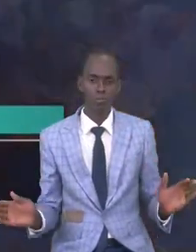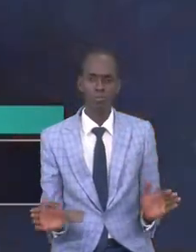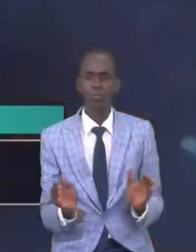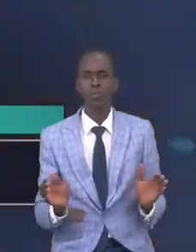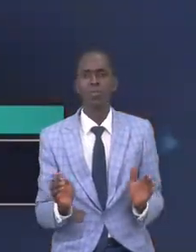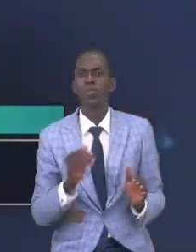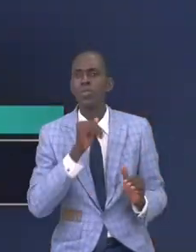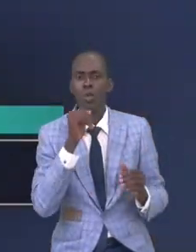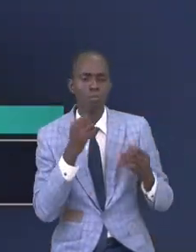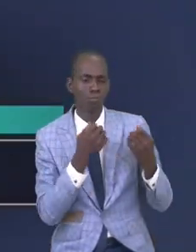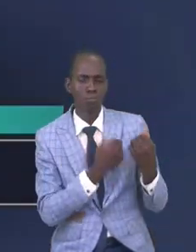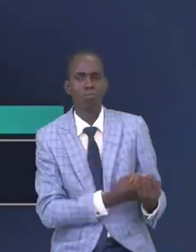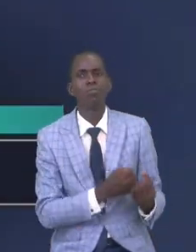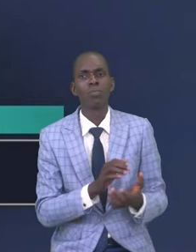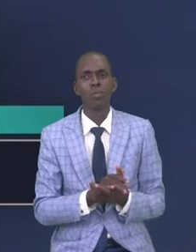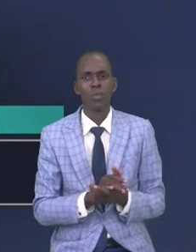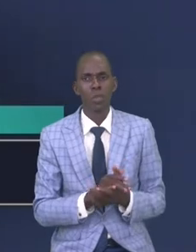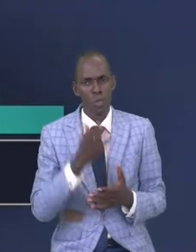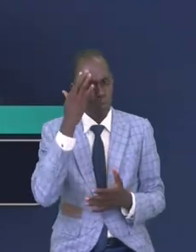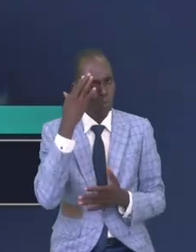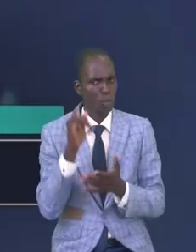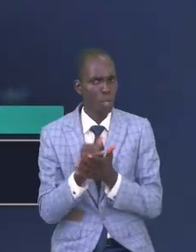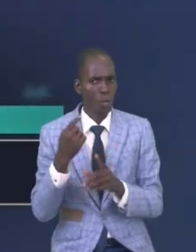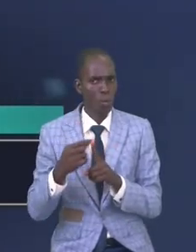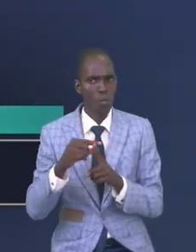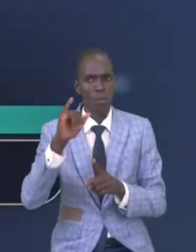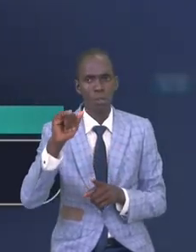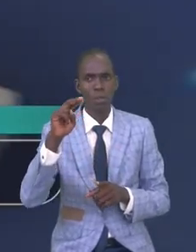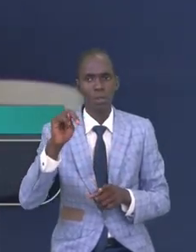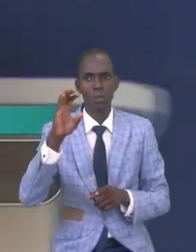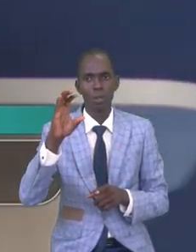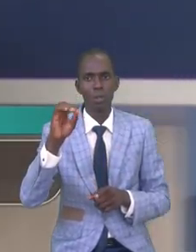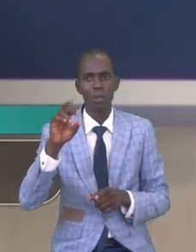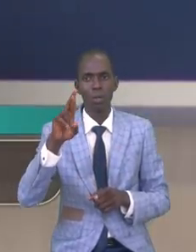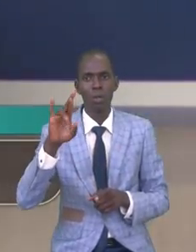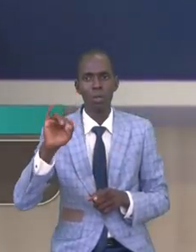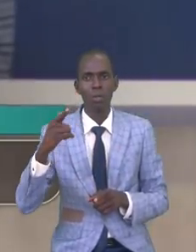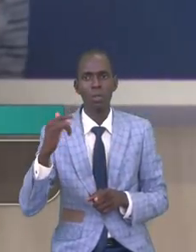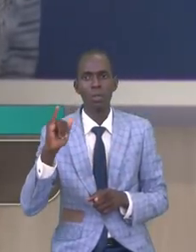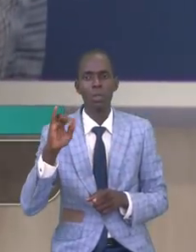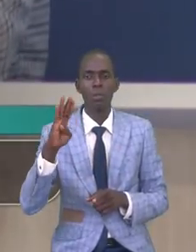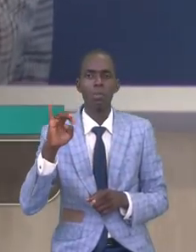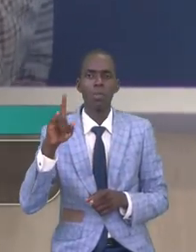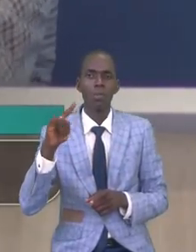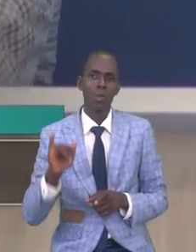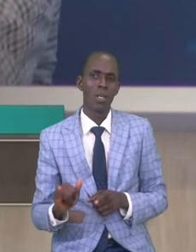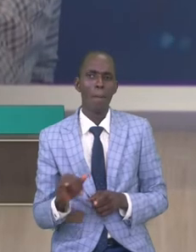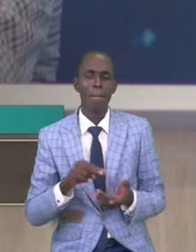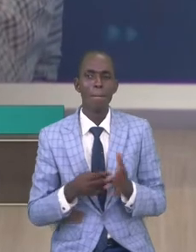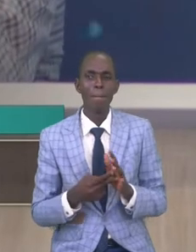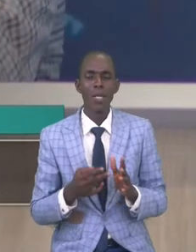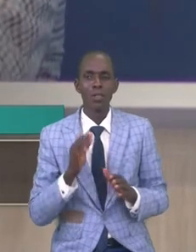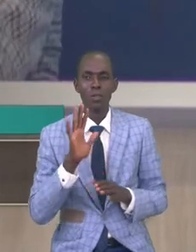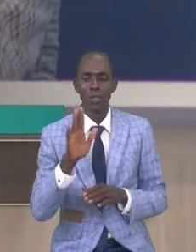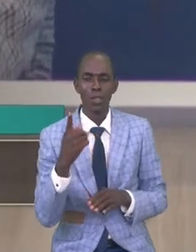That's a big one. I'm sure you know it. It means the nature, the